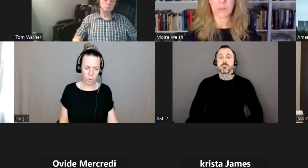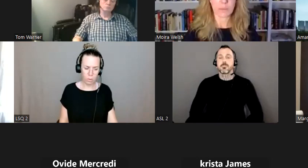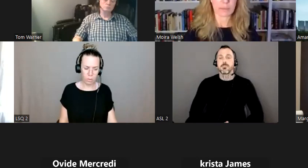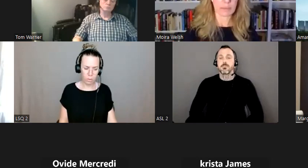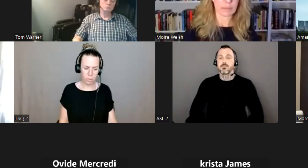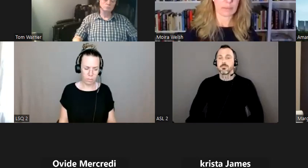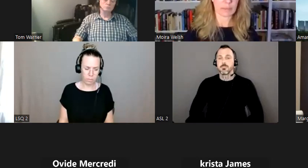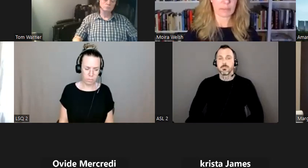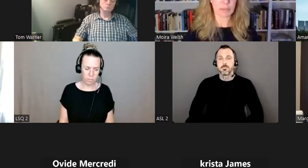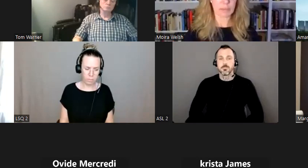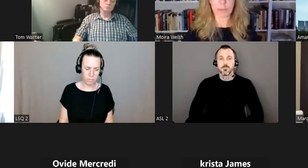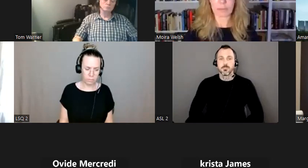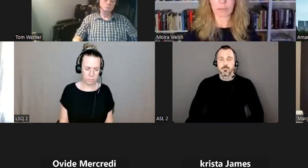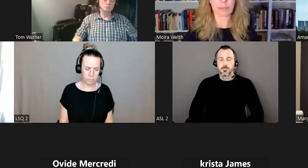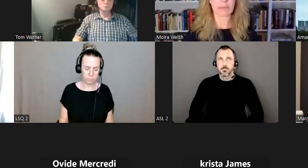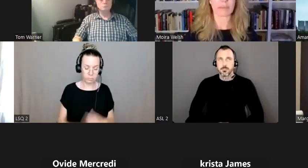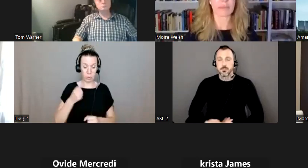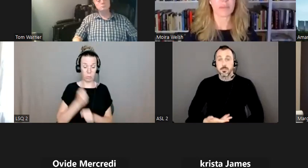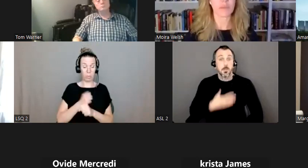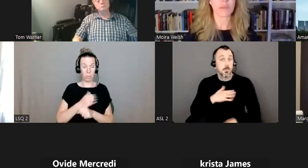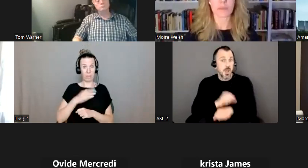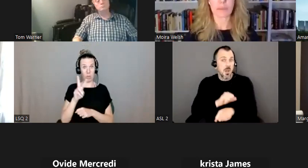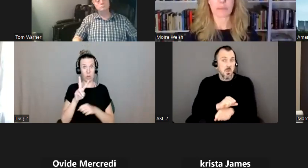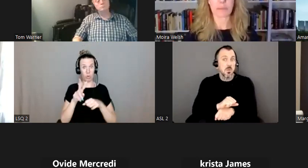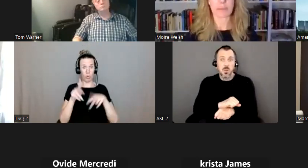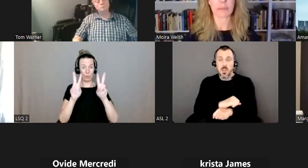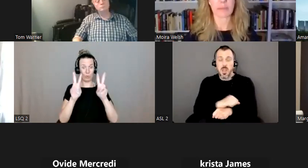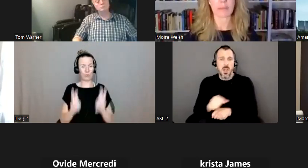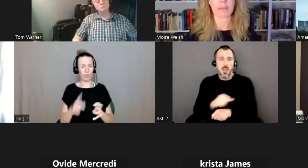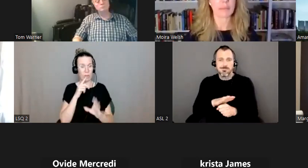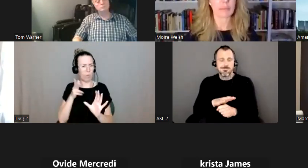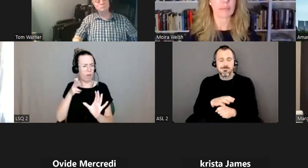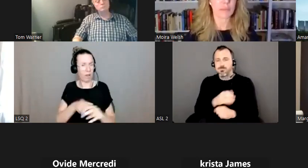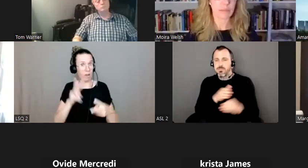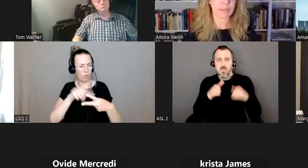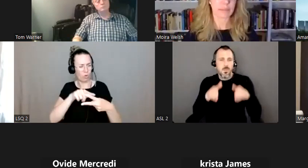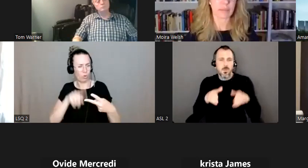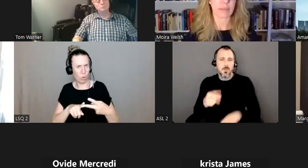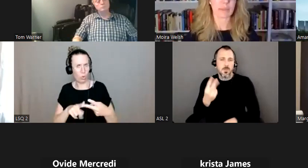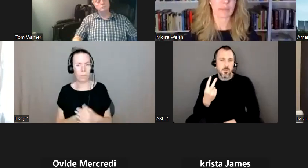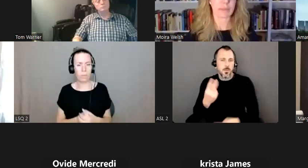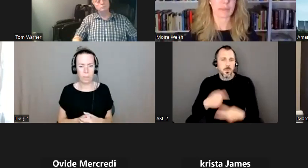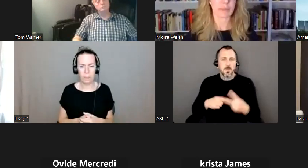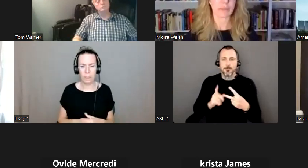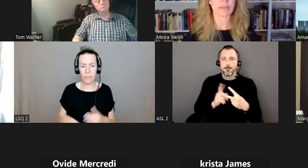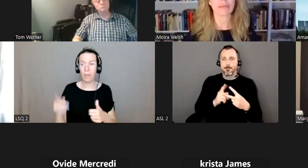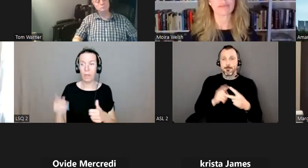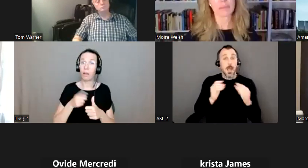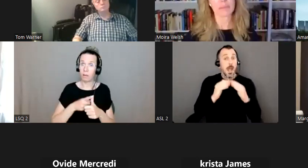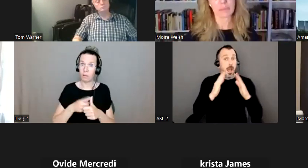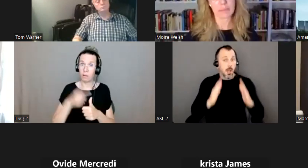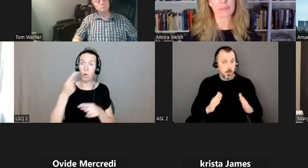two areas I'm really deeply involved with. One is in terms of housing, like